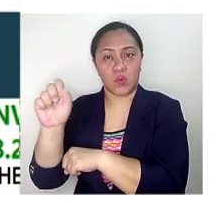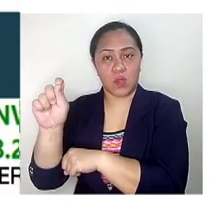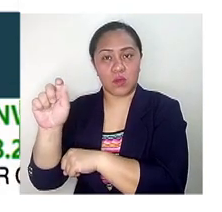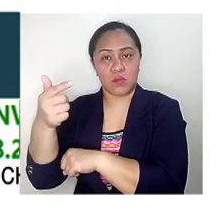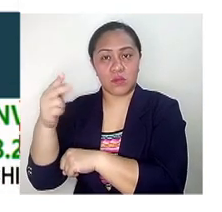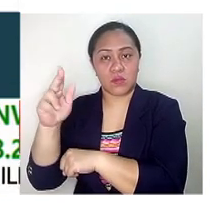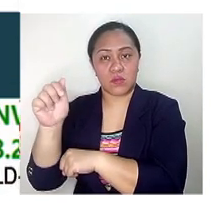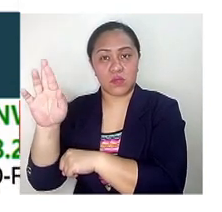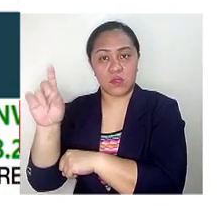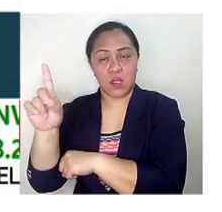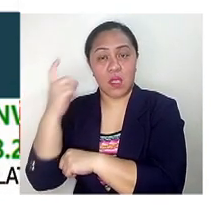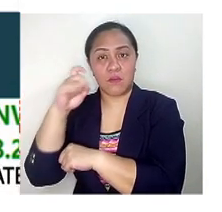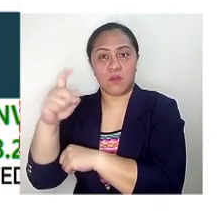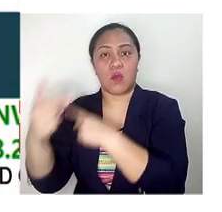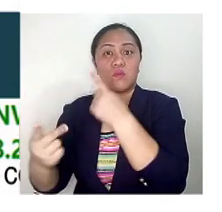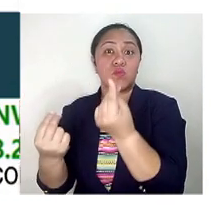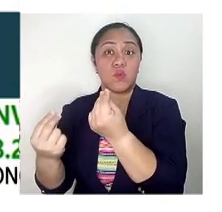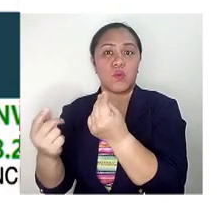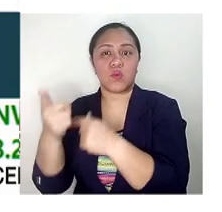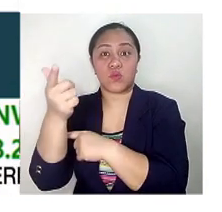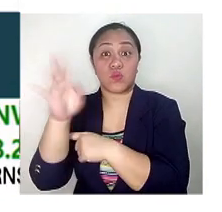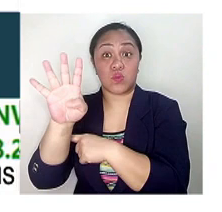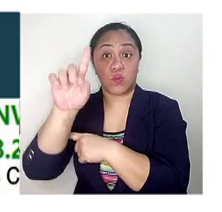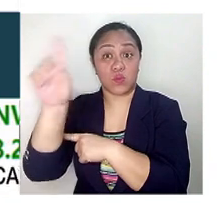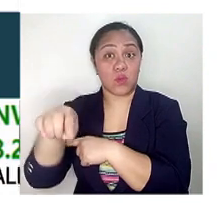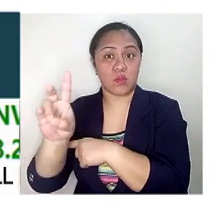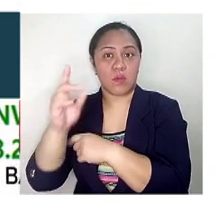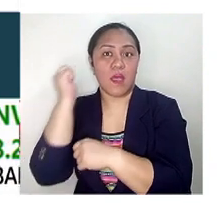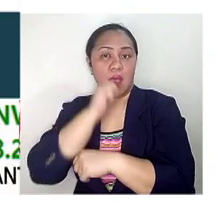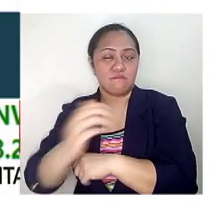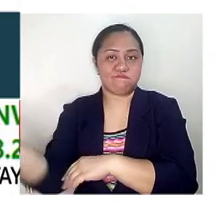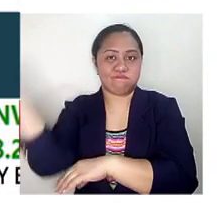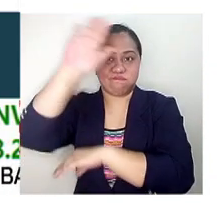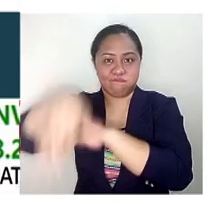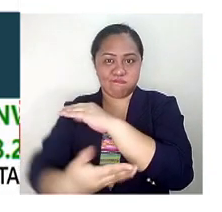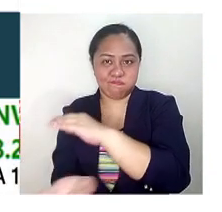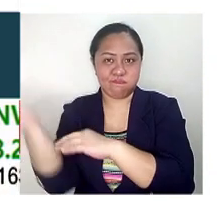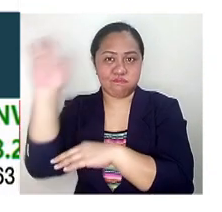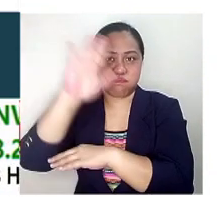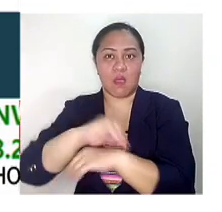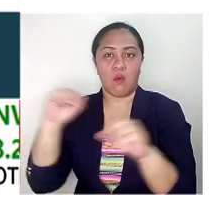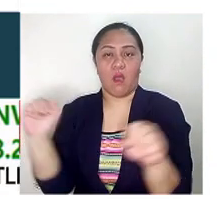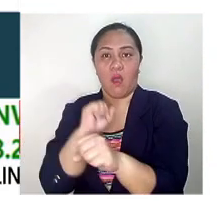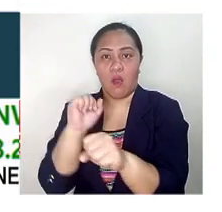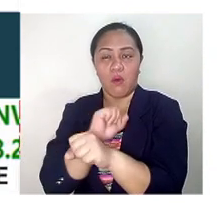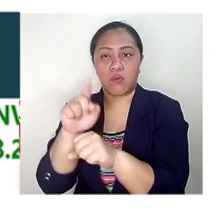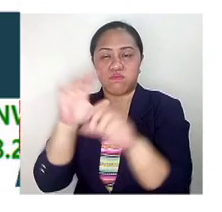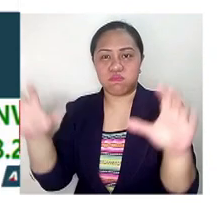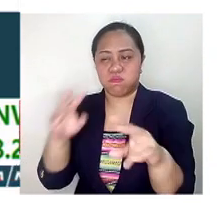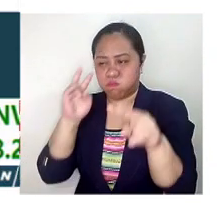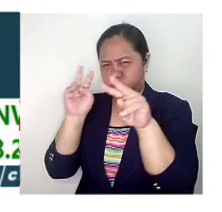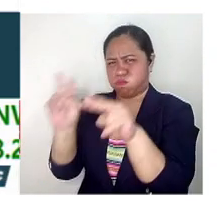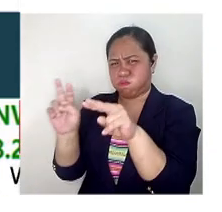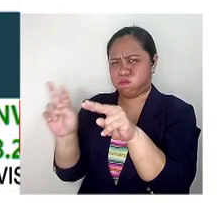their operations 24/7 deep in the South China Sea. We monitored their Navy always being there, and